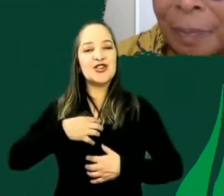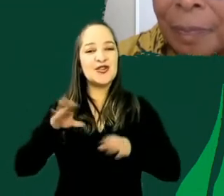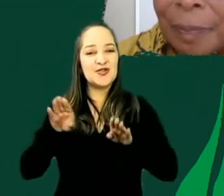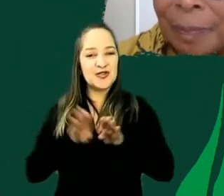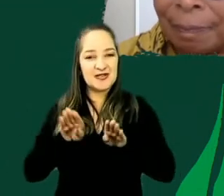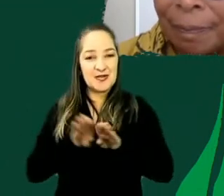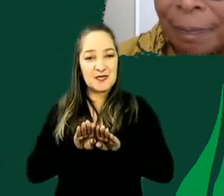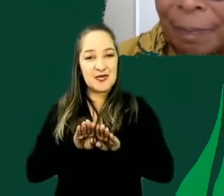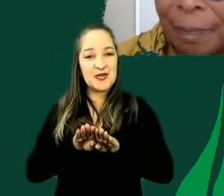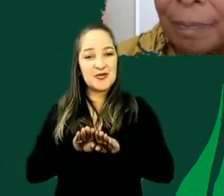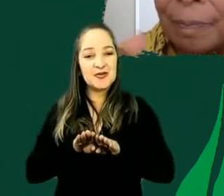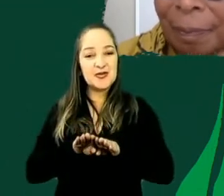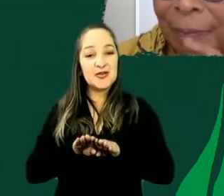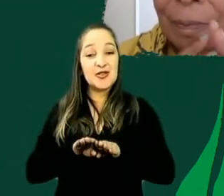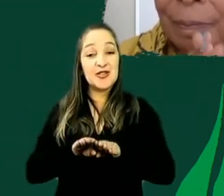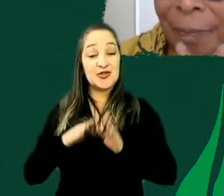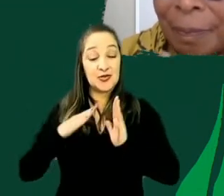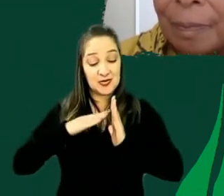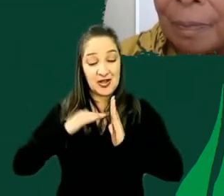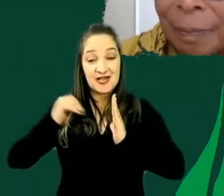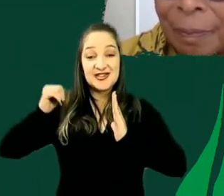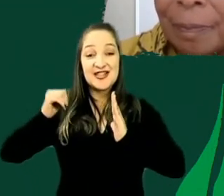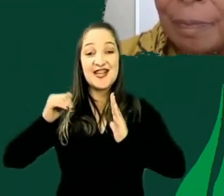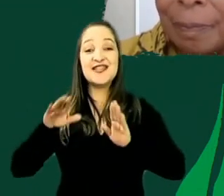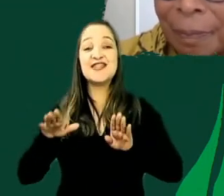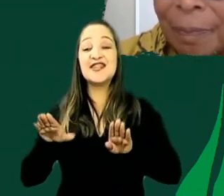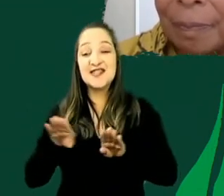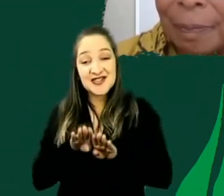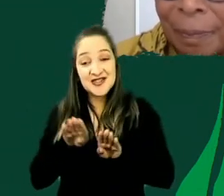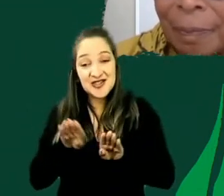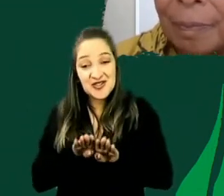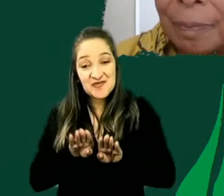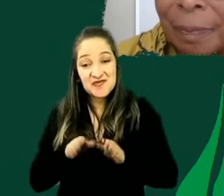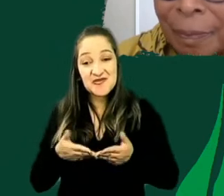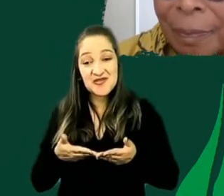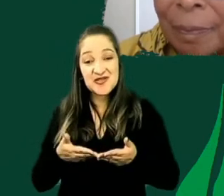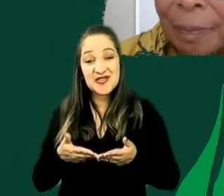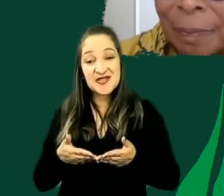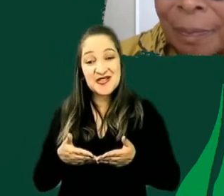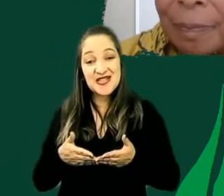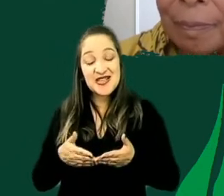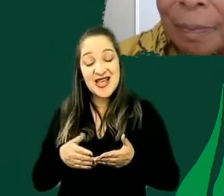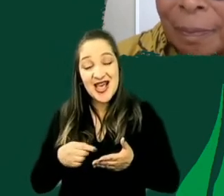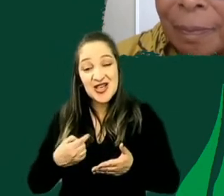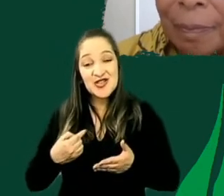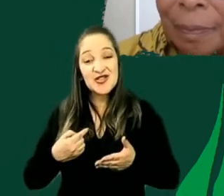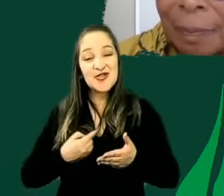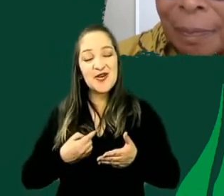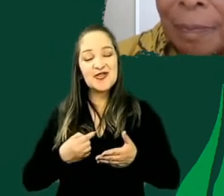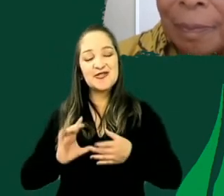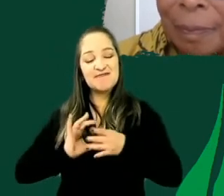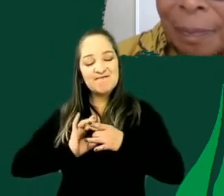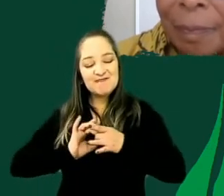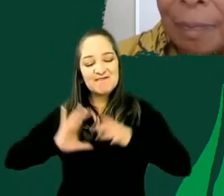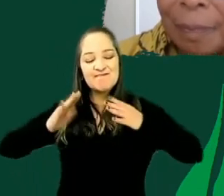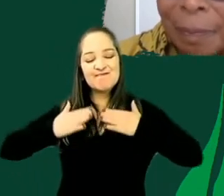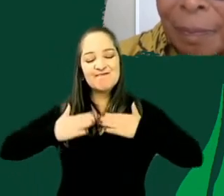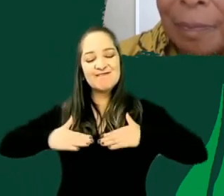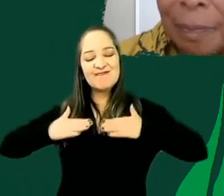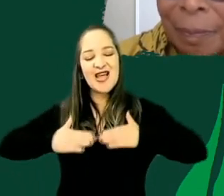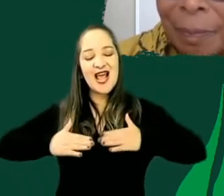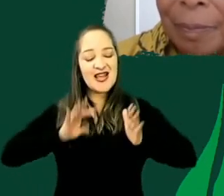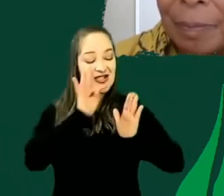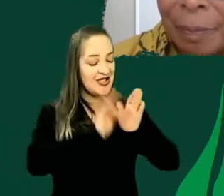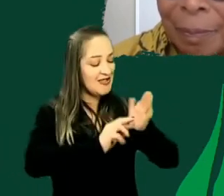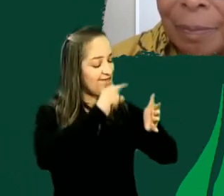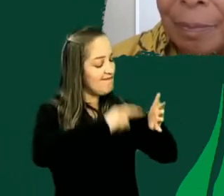voice and our aesthetic, and how this, we feel at ease with this writing.